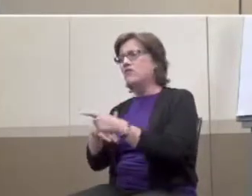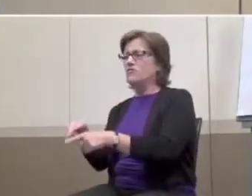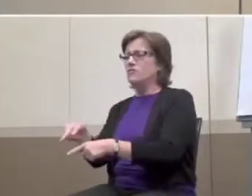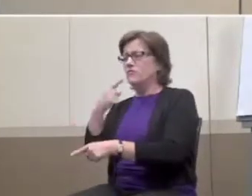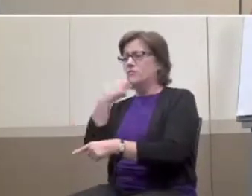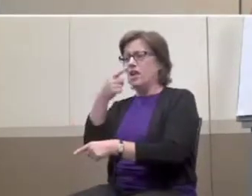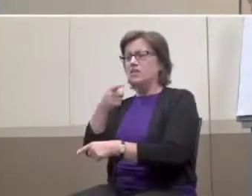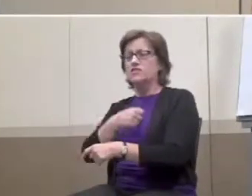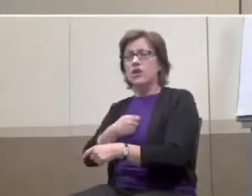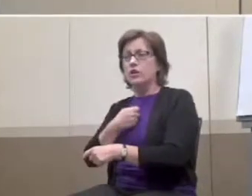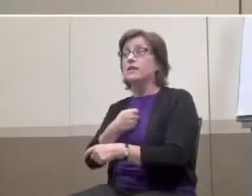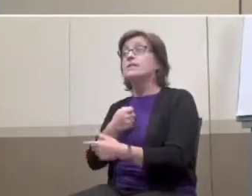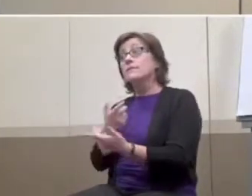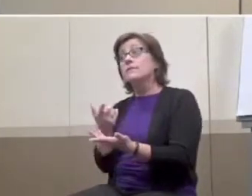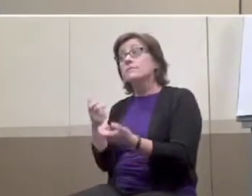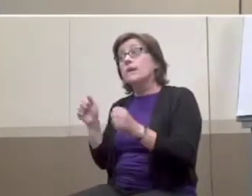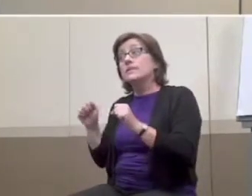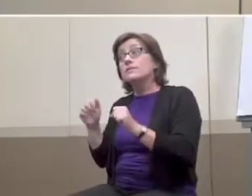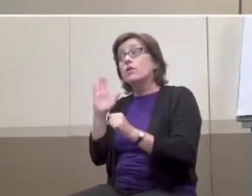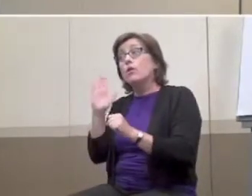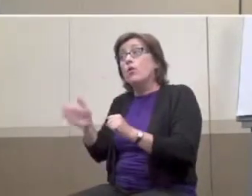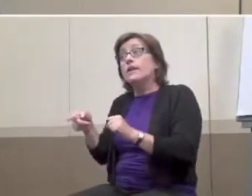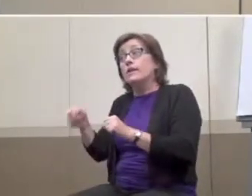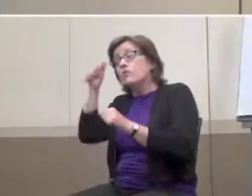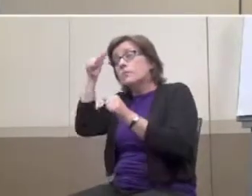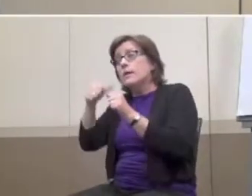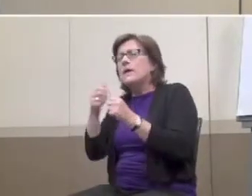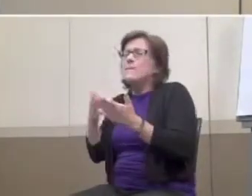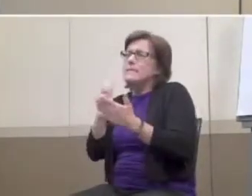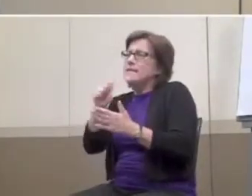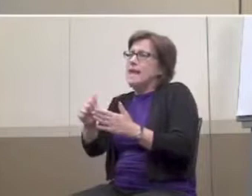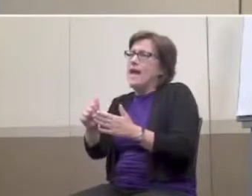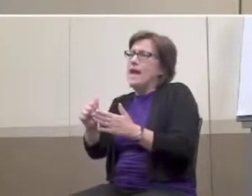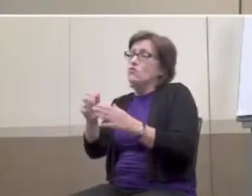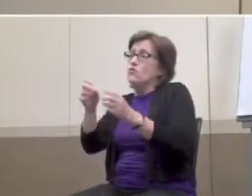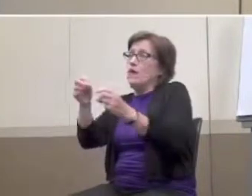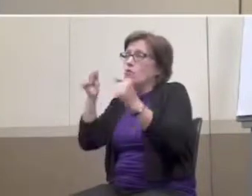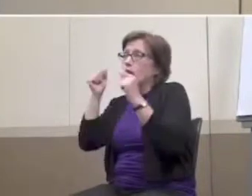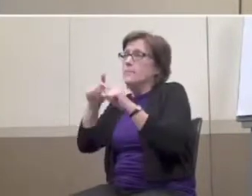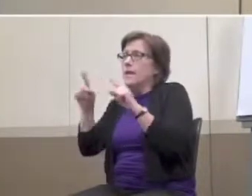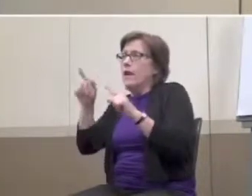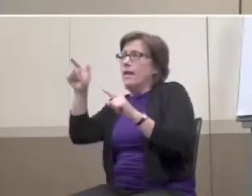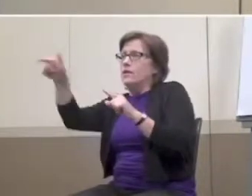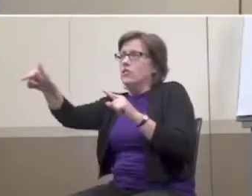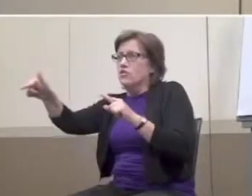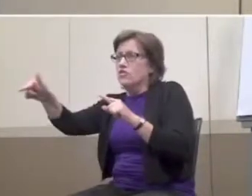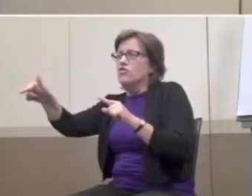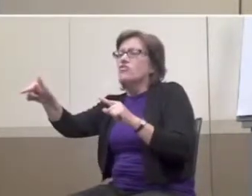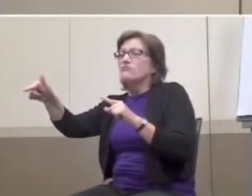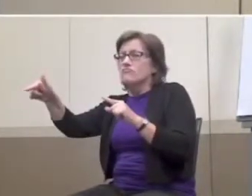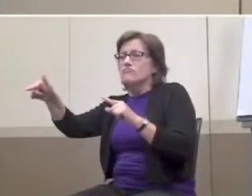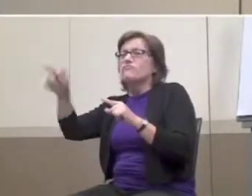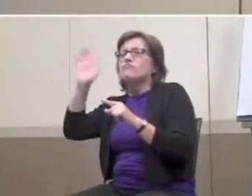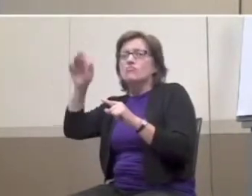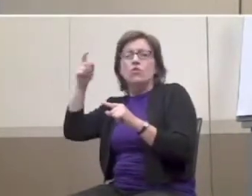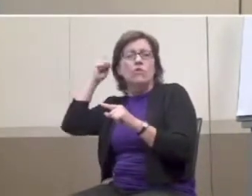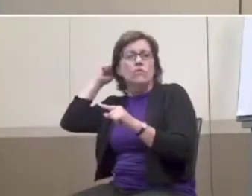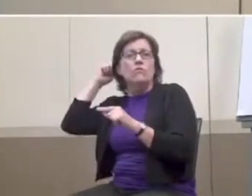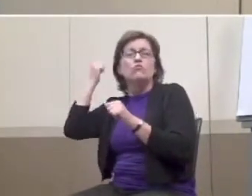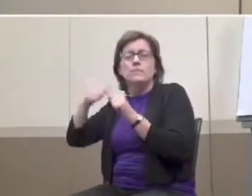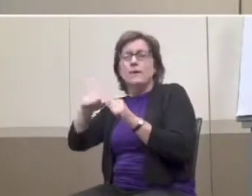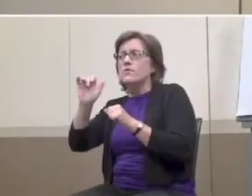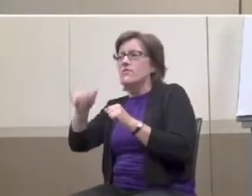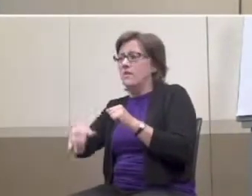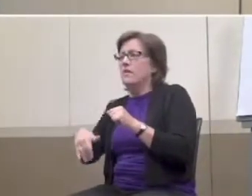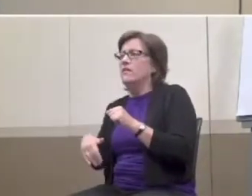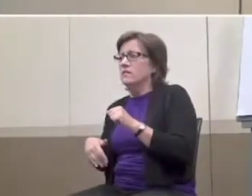Chances are it would. Maybe not right away, but later on it will. So if we're